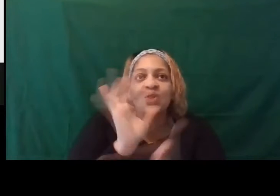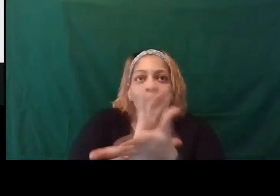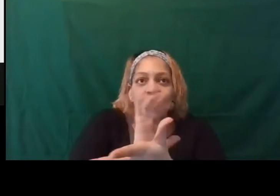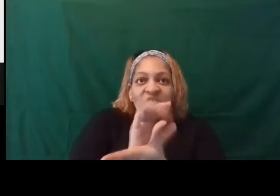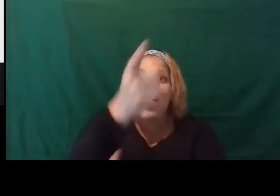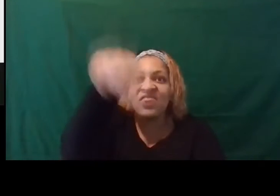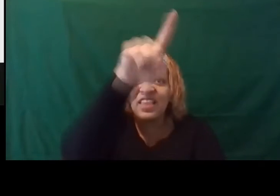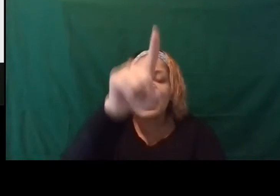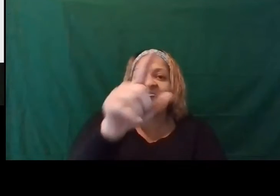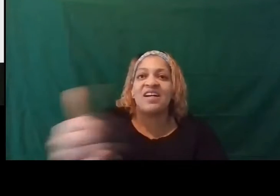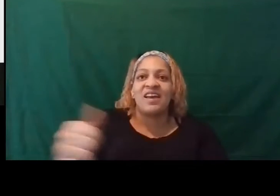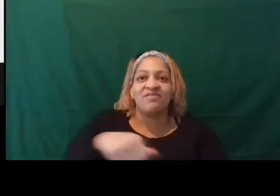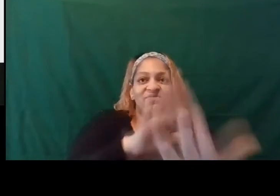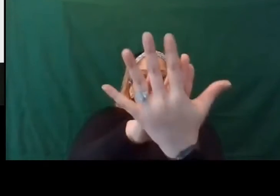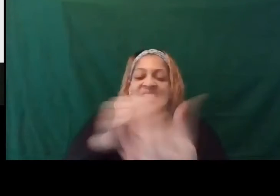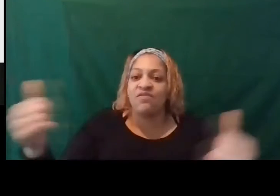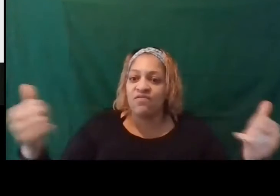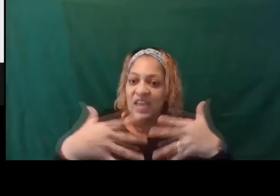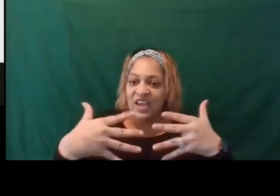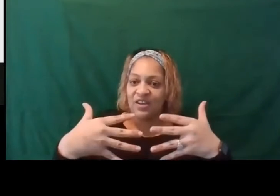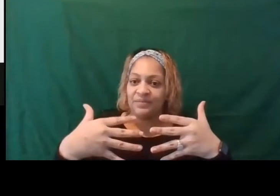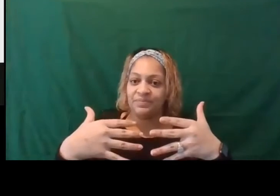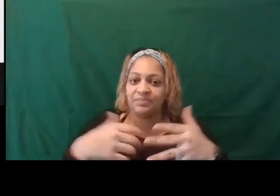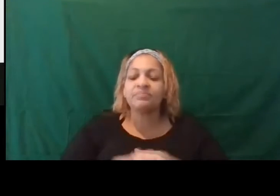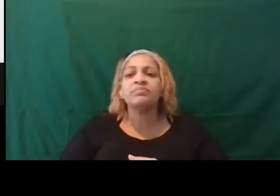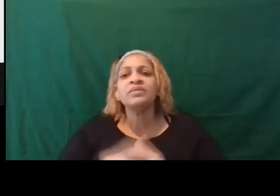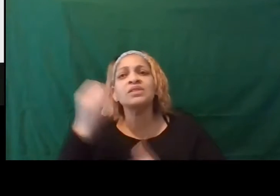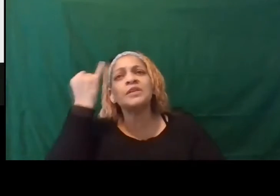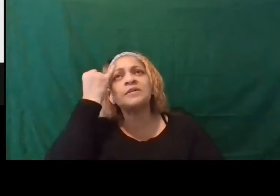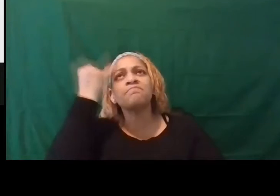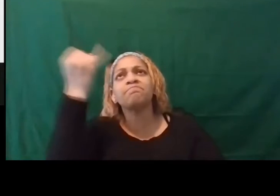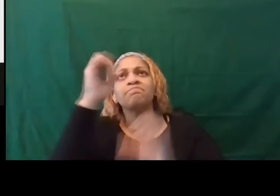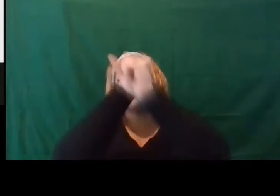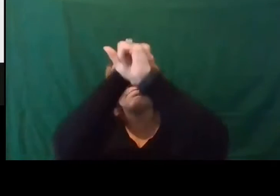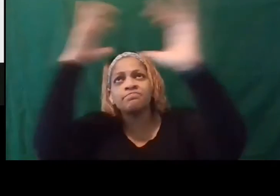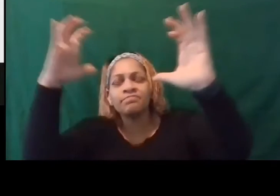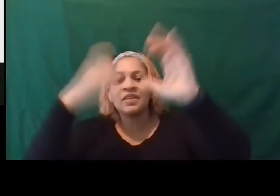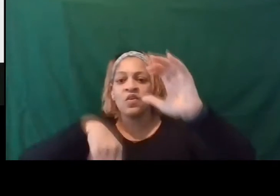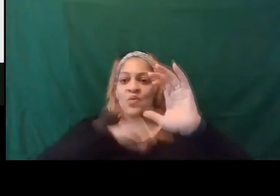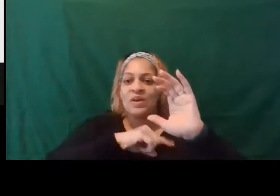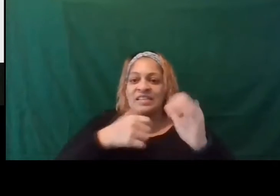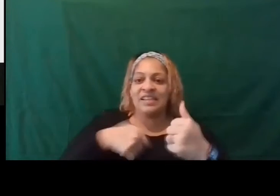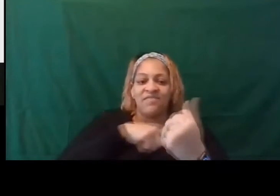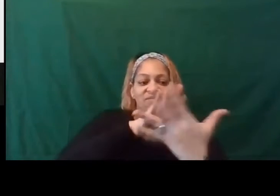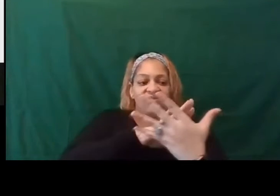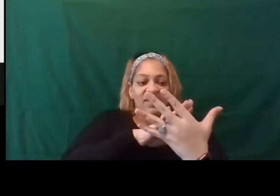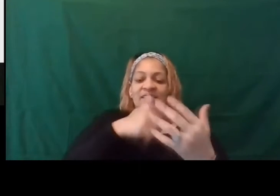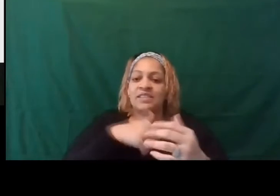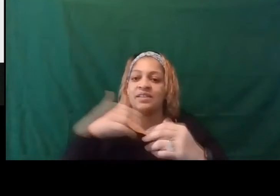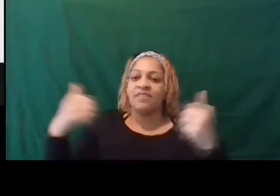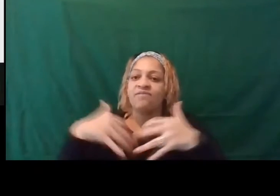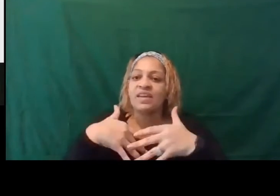fear and evil. And it's imagined. So imagine what it's like when we are addressing and facing the fears within our